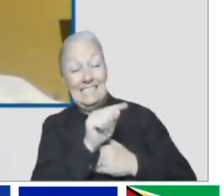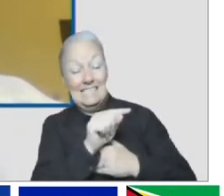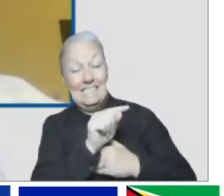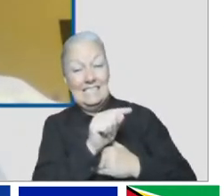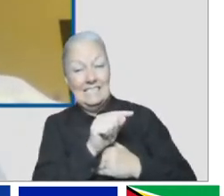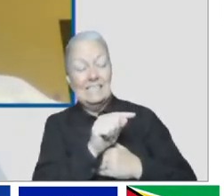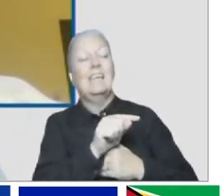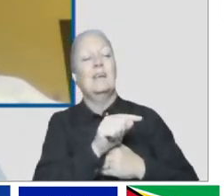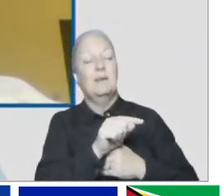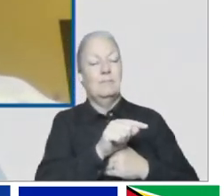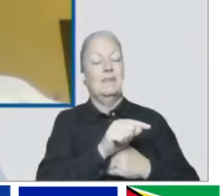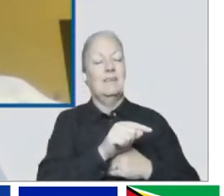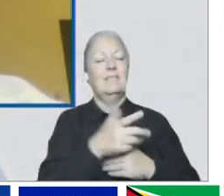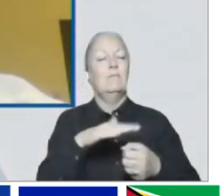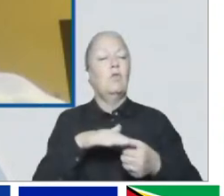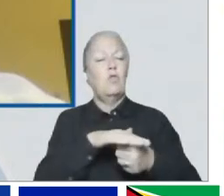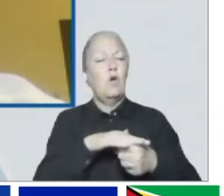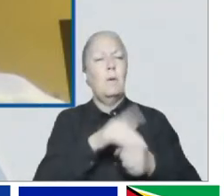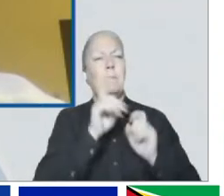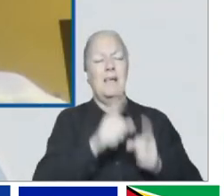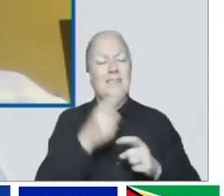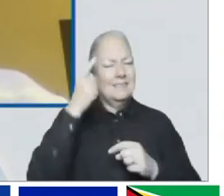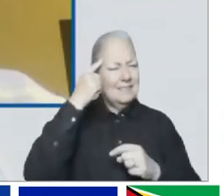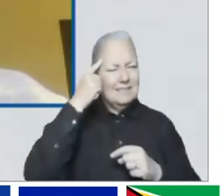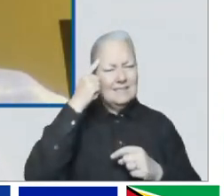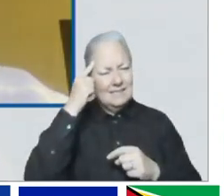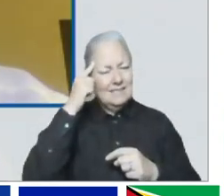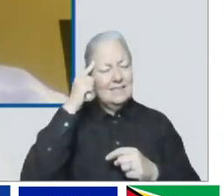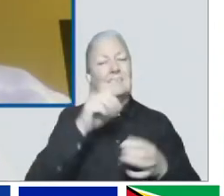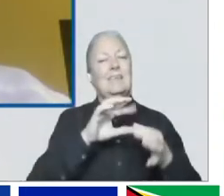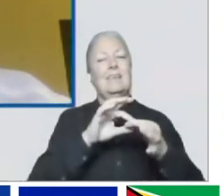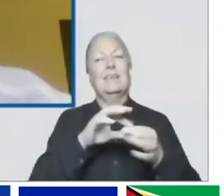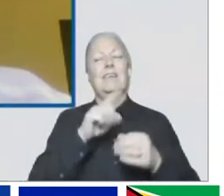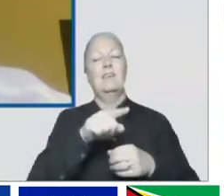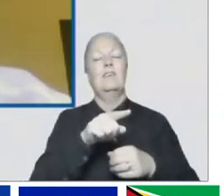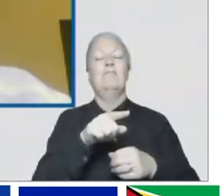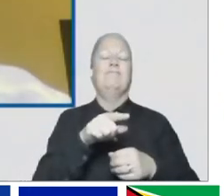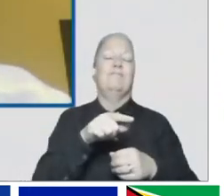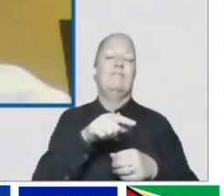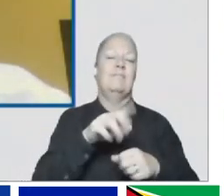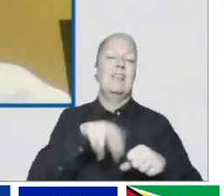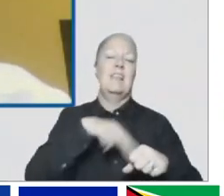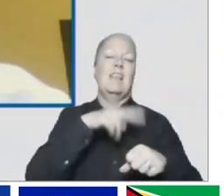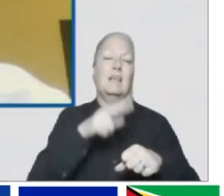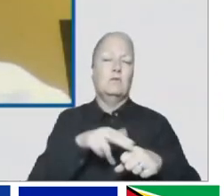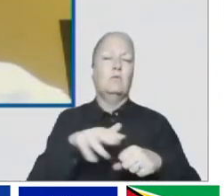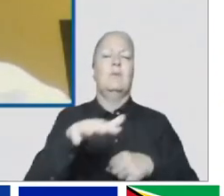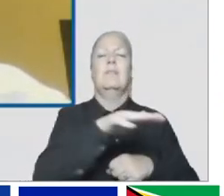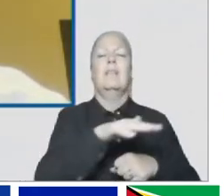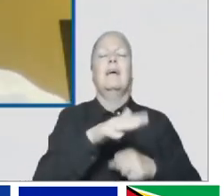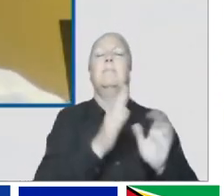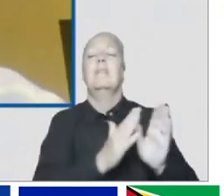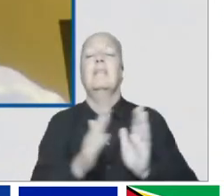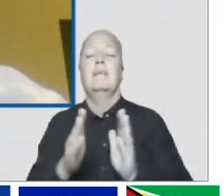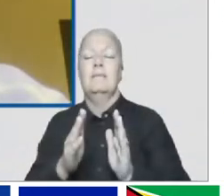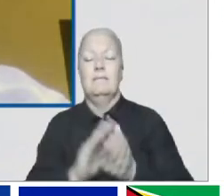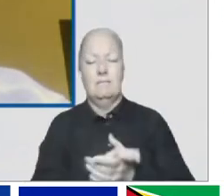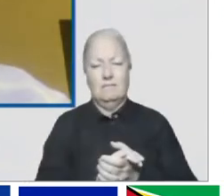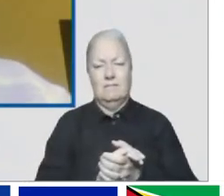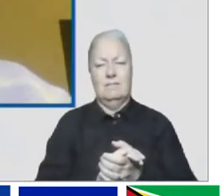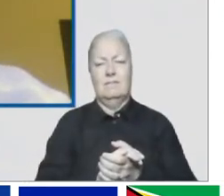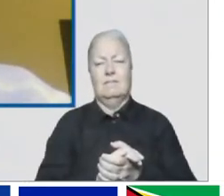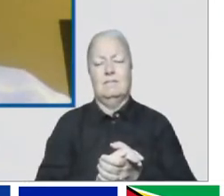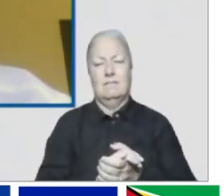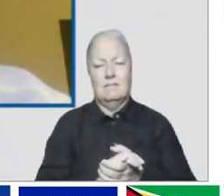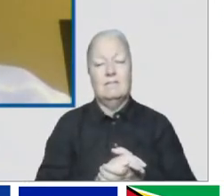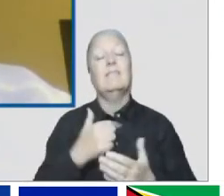deal with national land planning schemes, etc. Very short, my thanks, immense